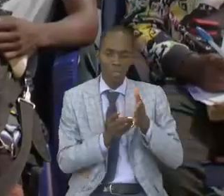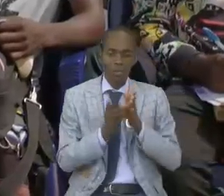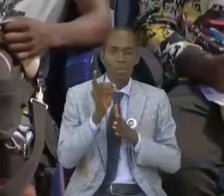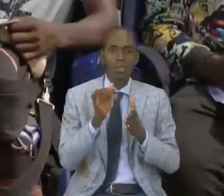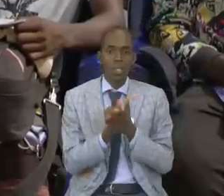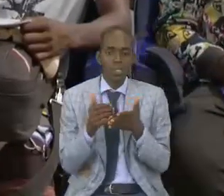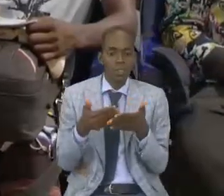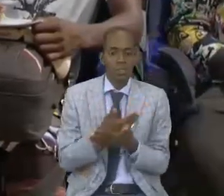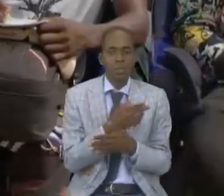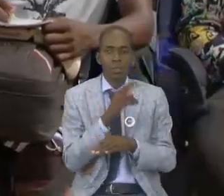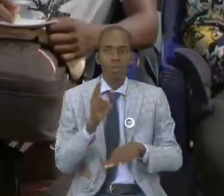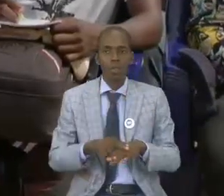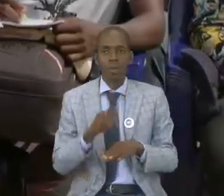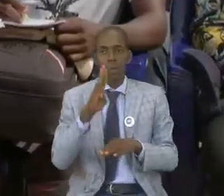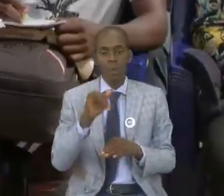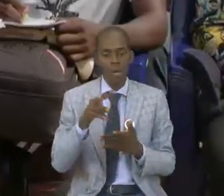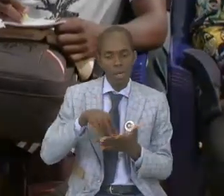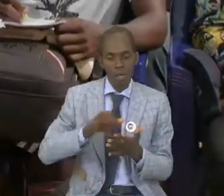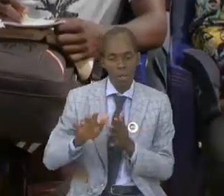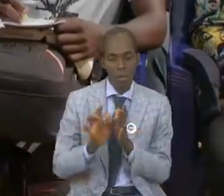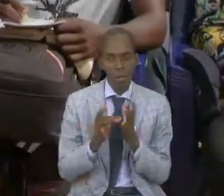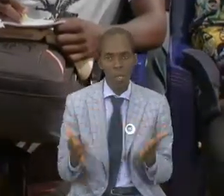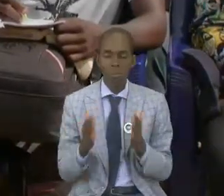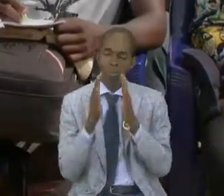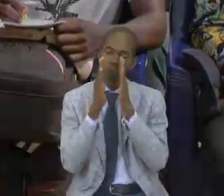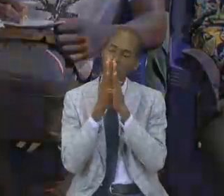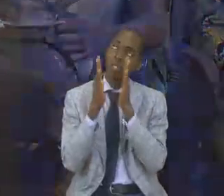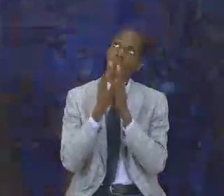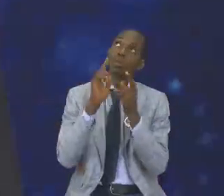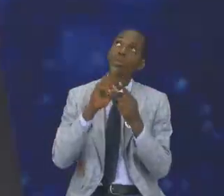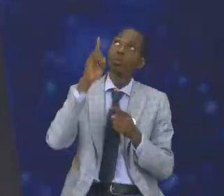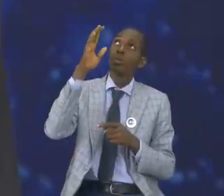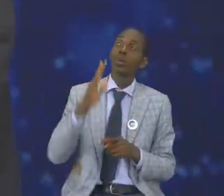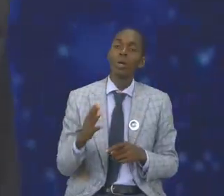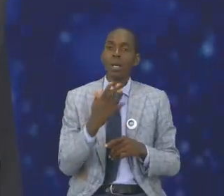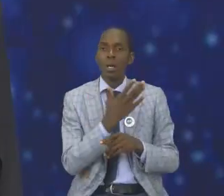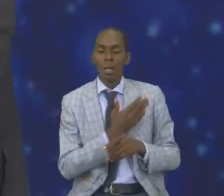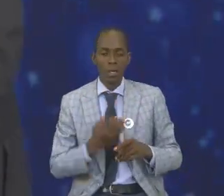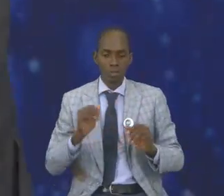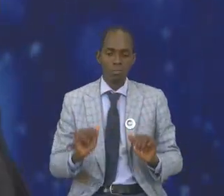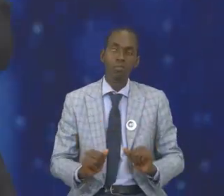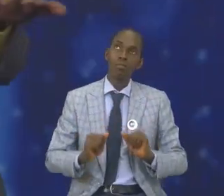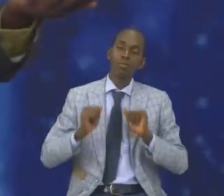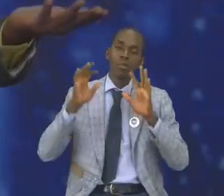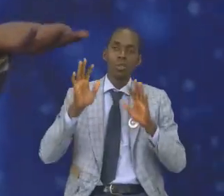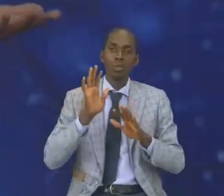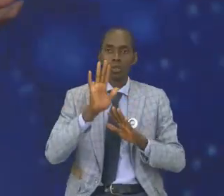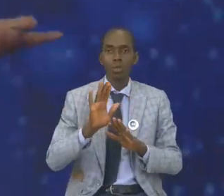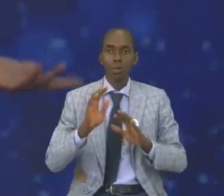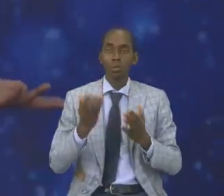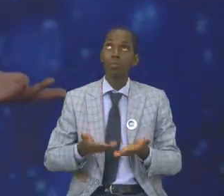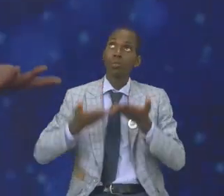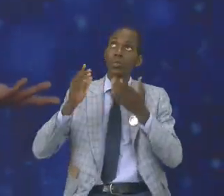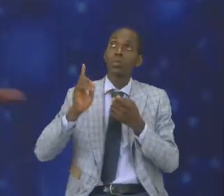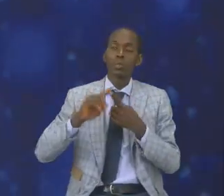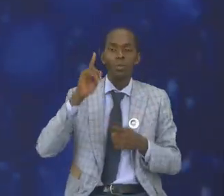with reading the Bible and with praying to our God and reaffirming your consecration, reaffirming your conviction, it is